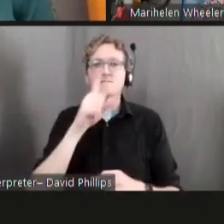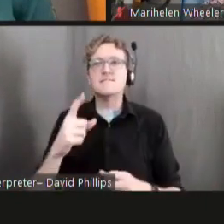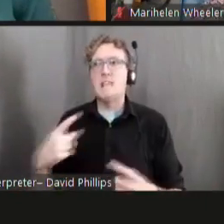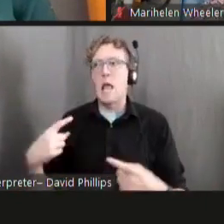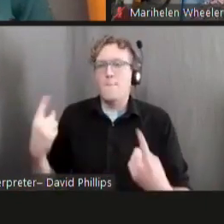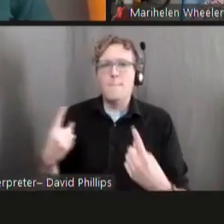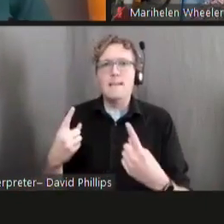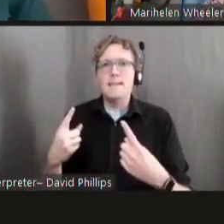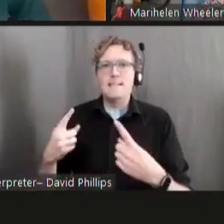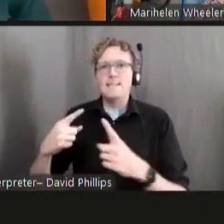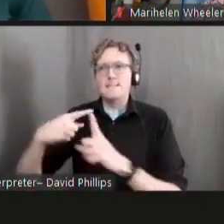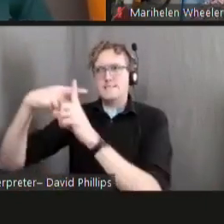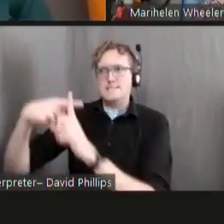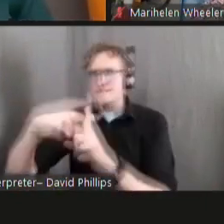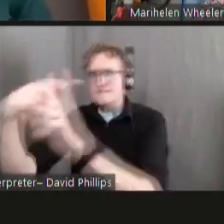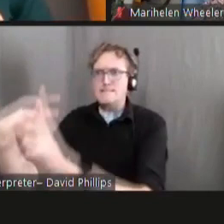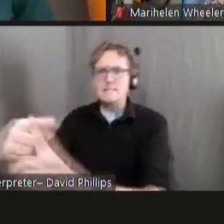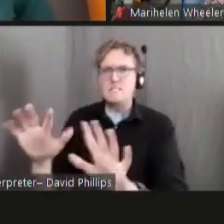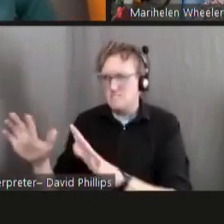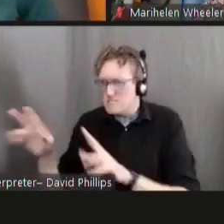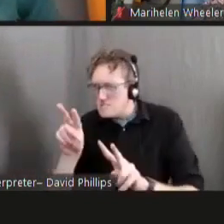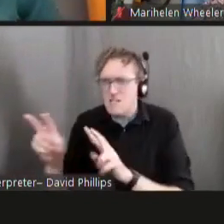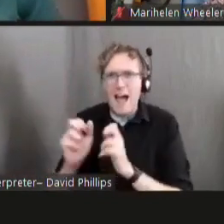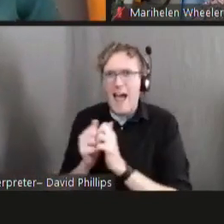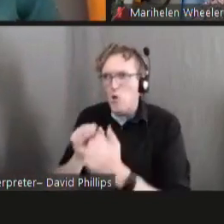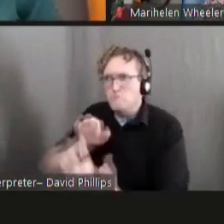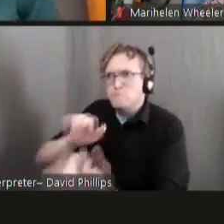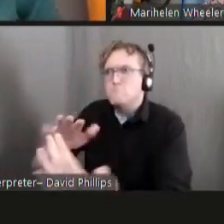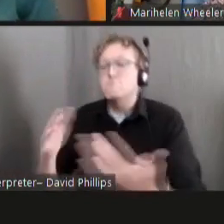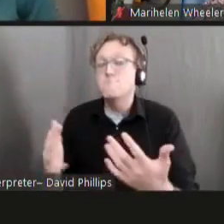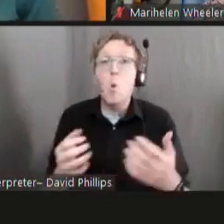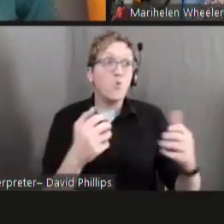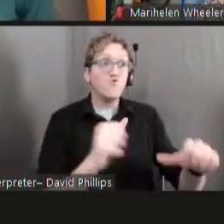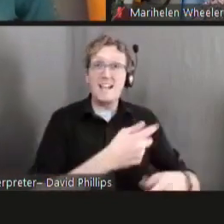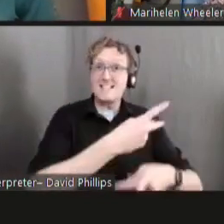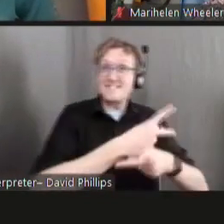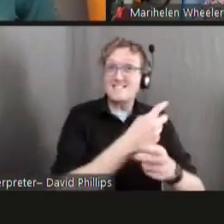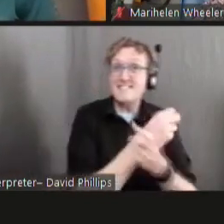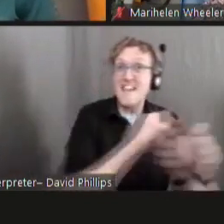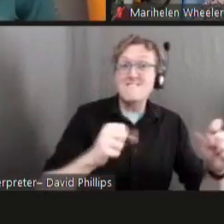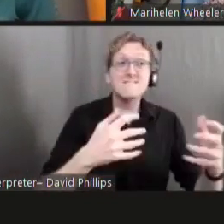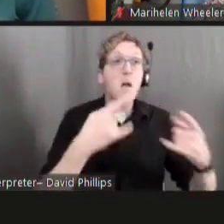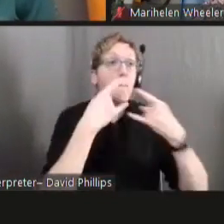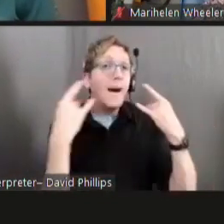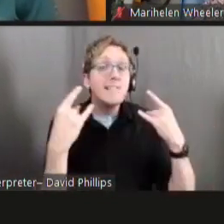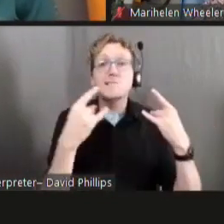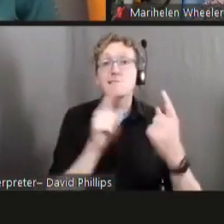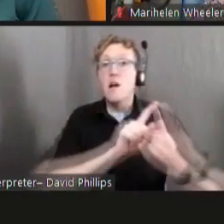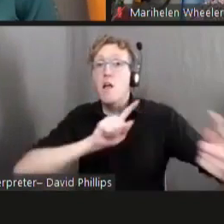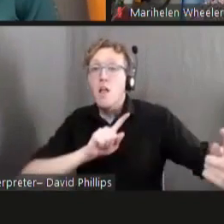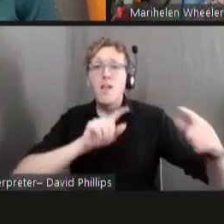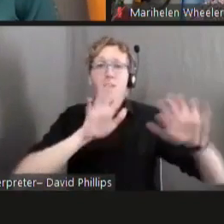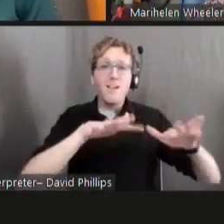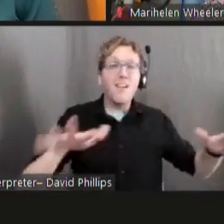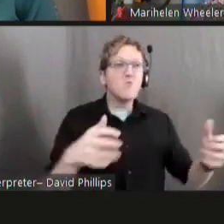to enact safety precautions, mask mandates, social